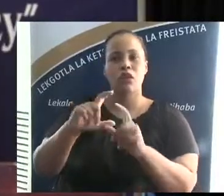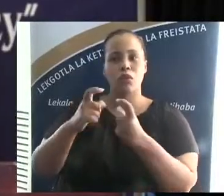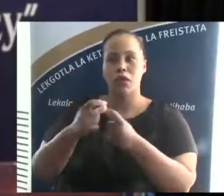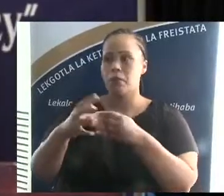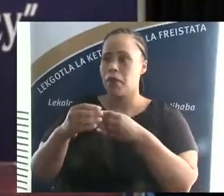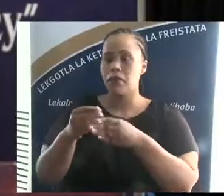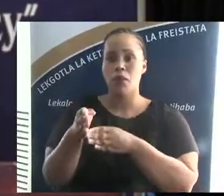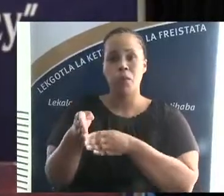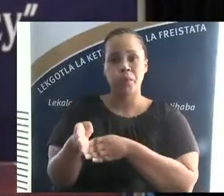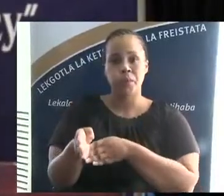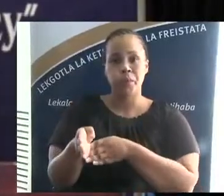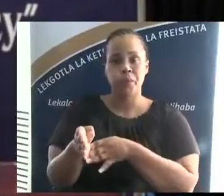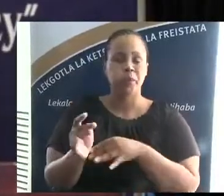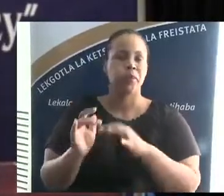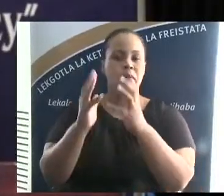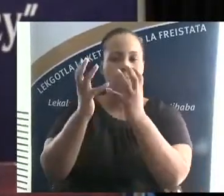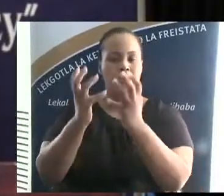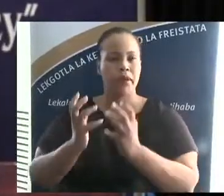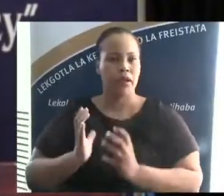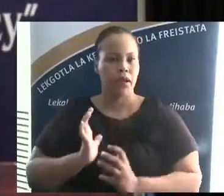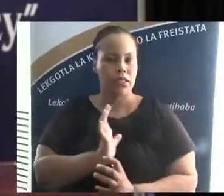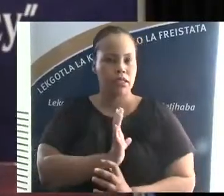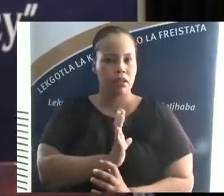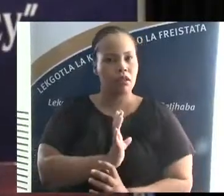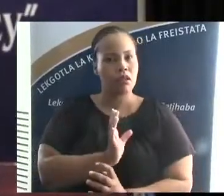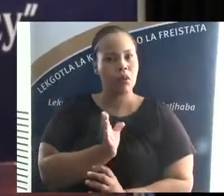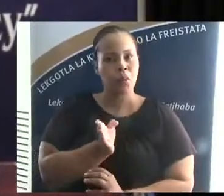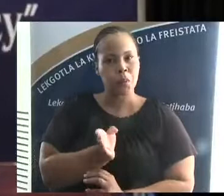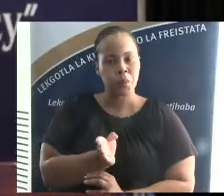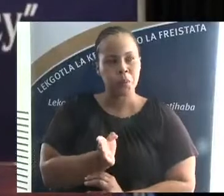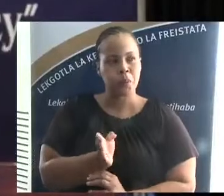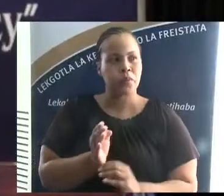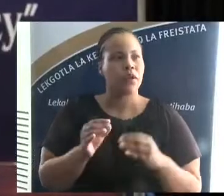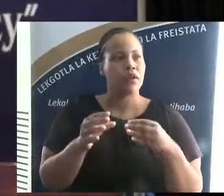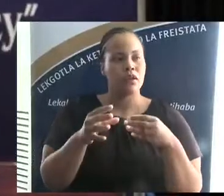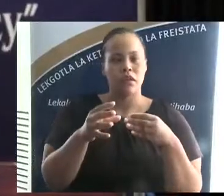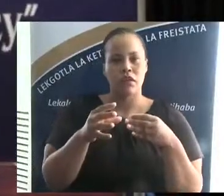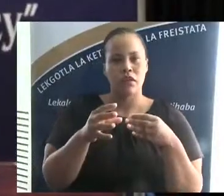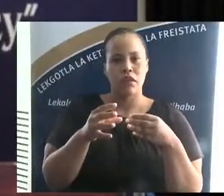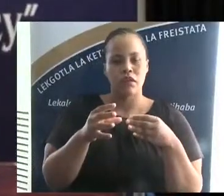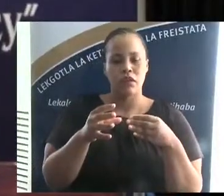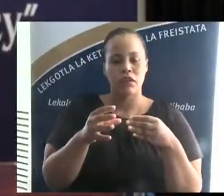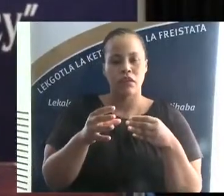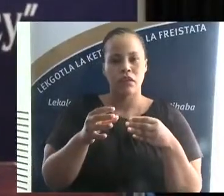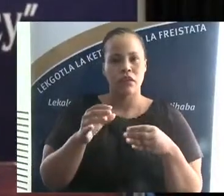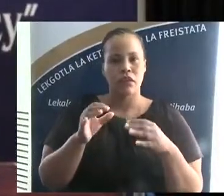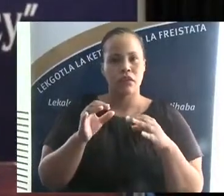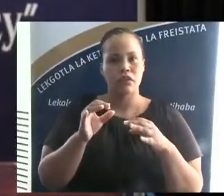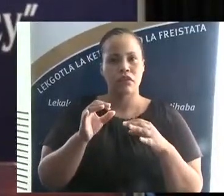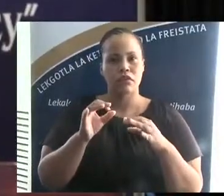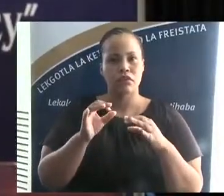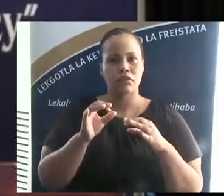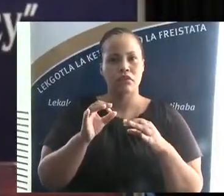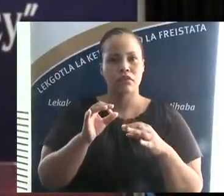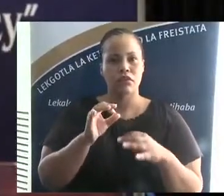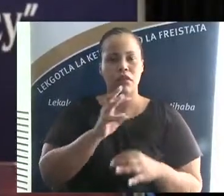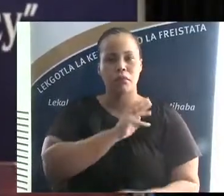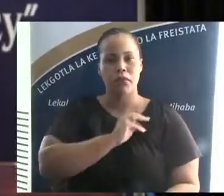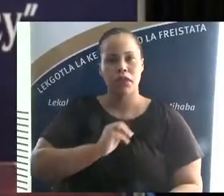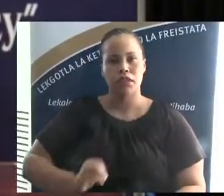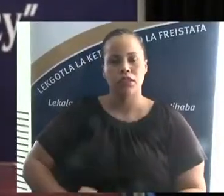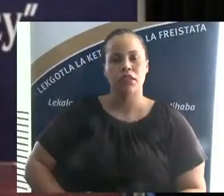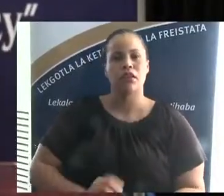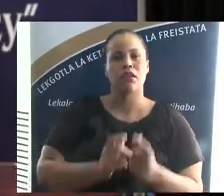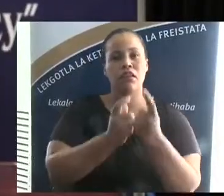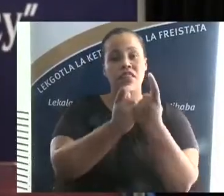today. Budget Council and Budget Forum, where both Minister Finance and Minister Cocta sits together with